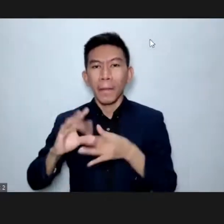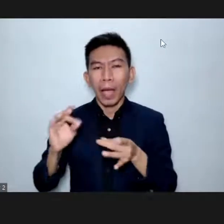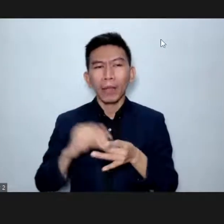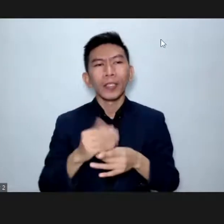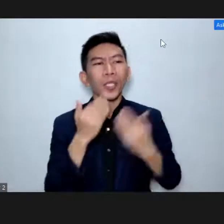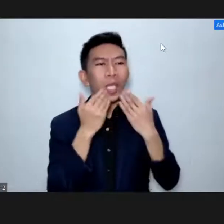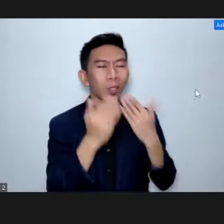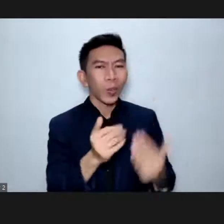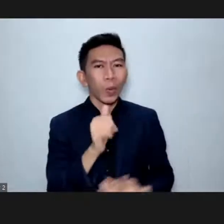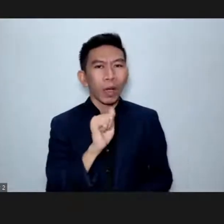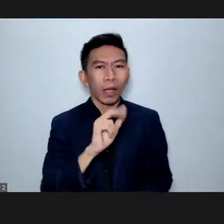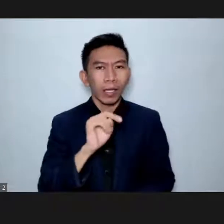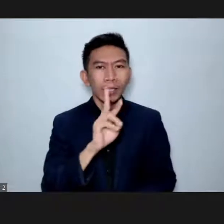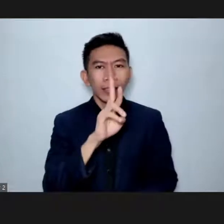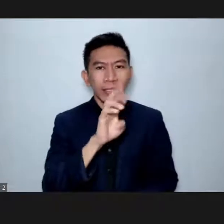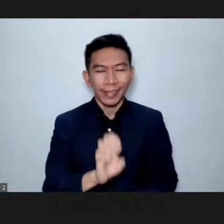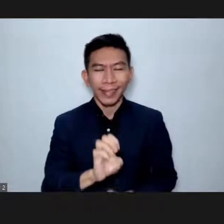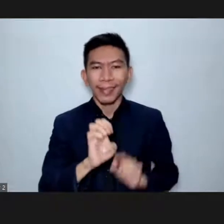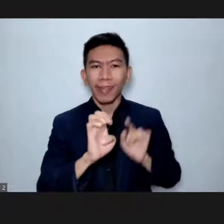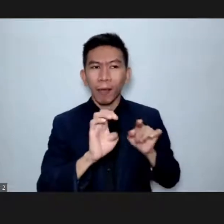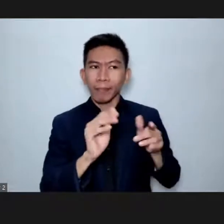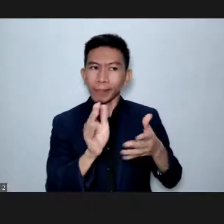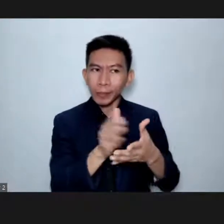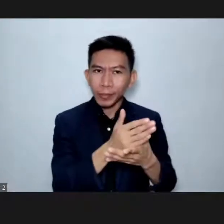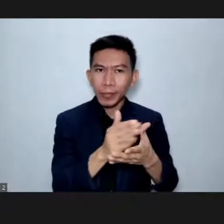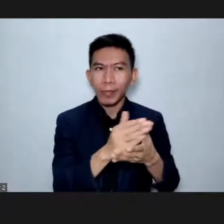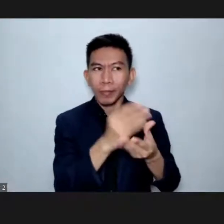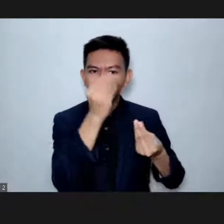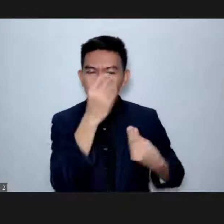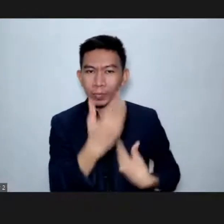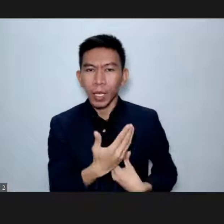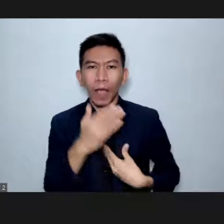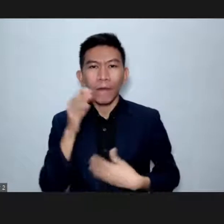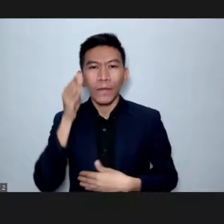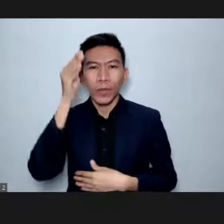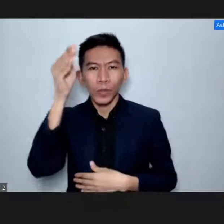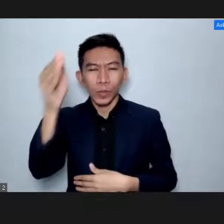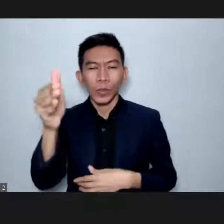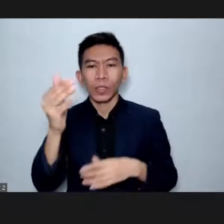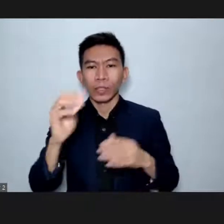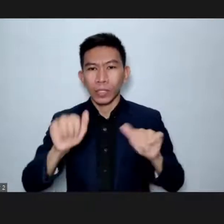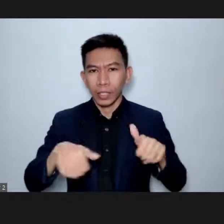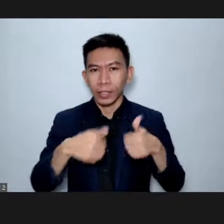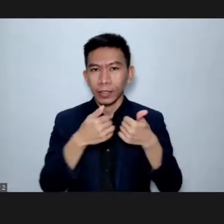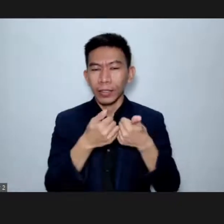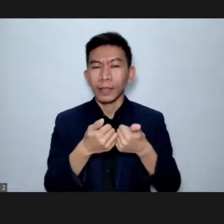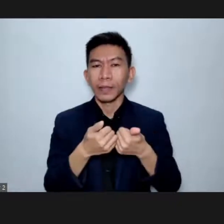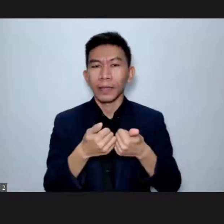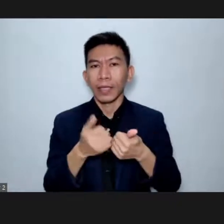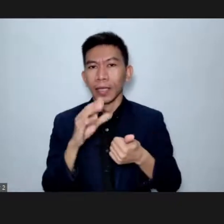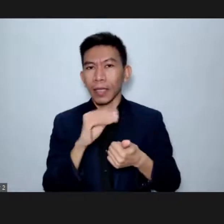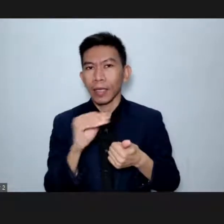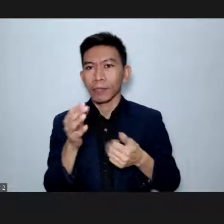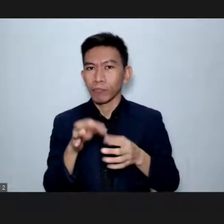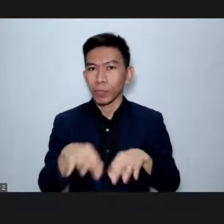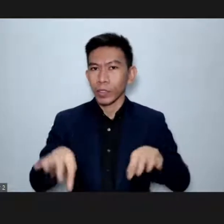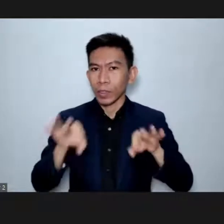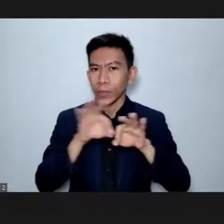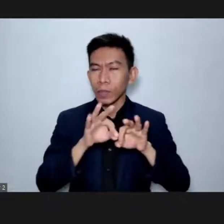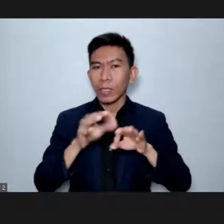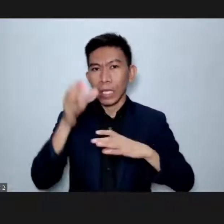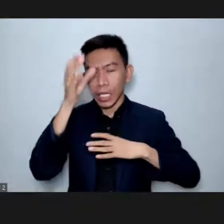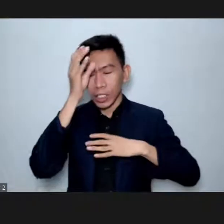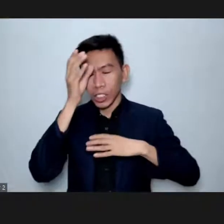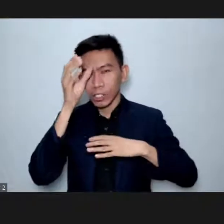for sharing with us the future challenges, current best buys, and meaningful cancer investments to improve or